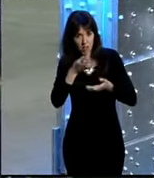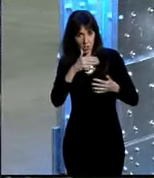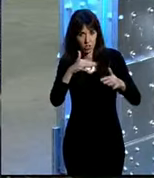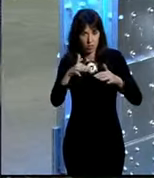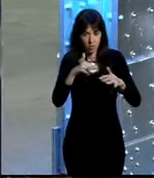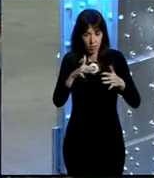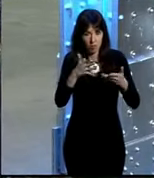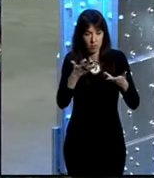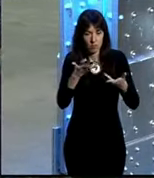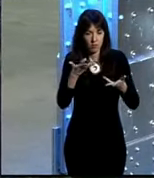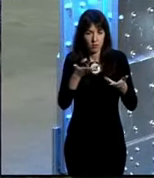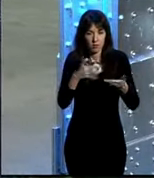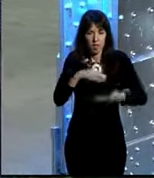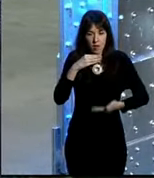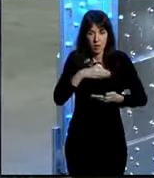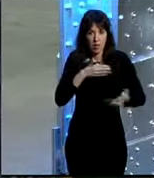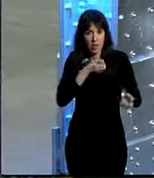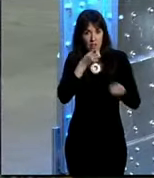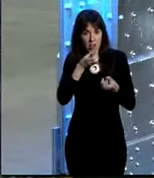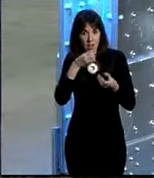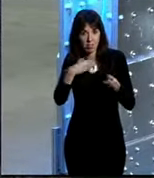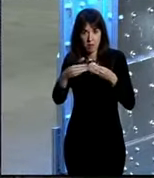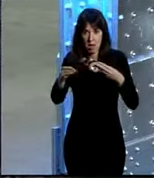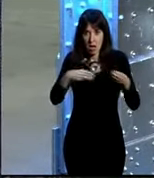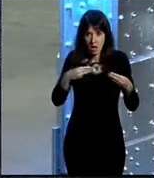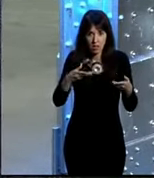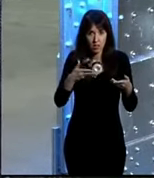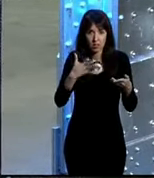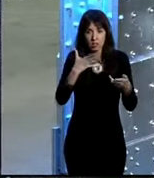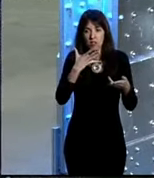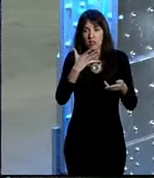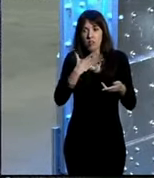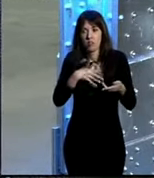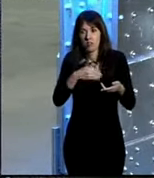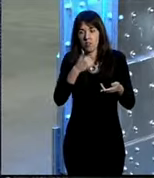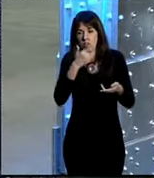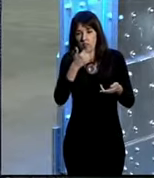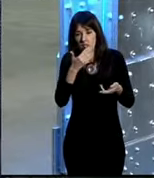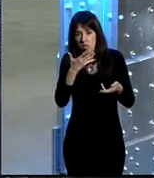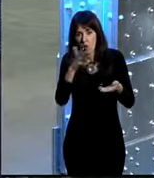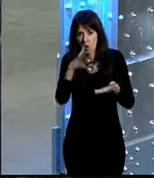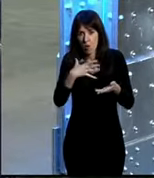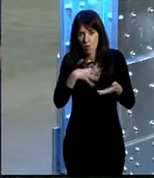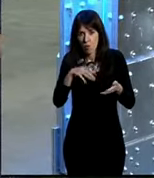action or the ability to narrate of actions